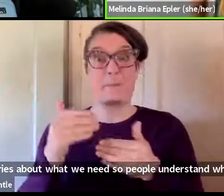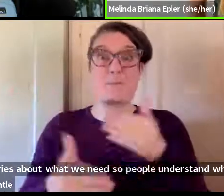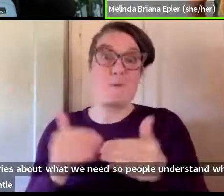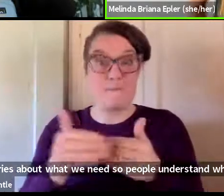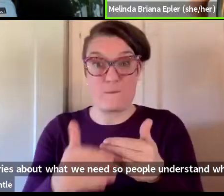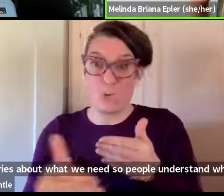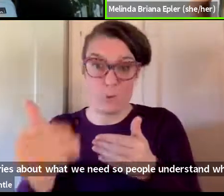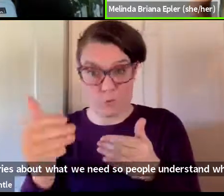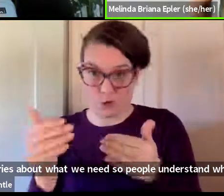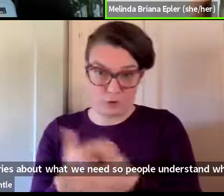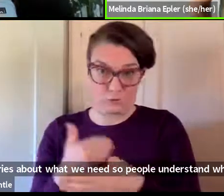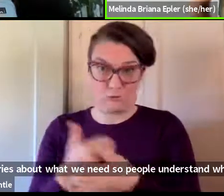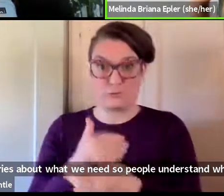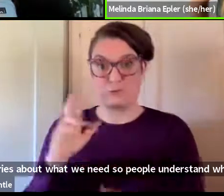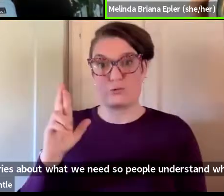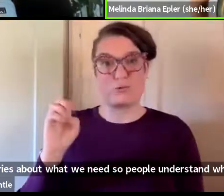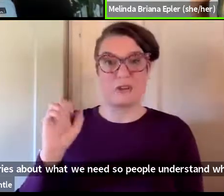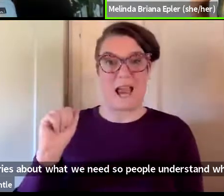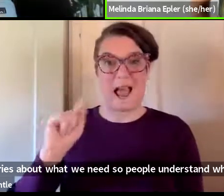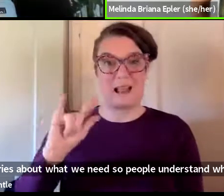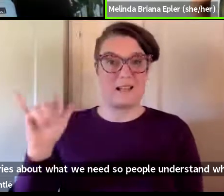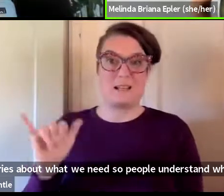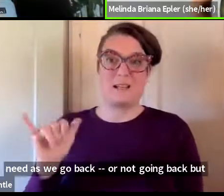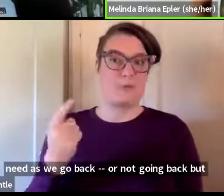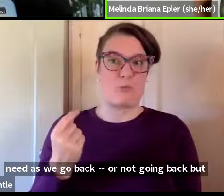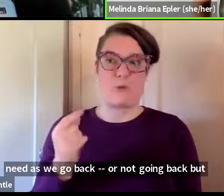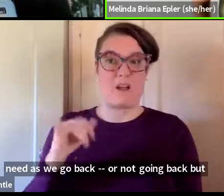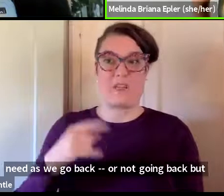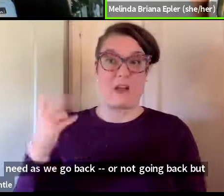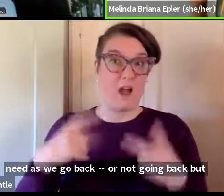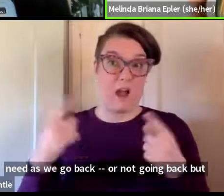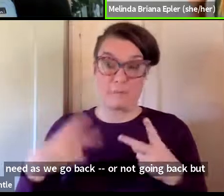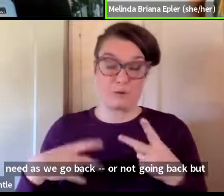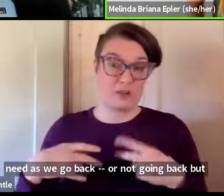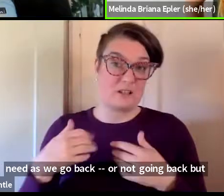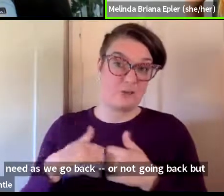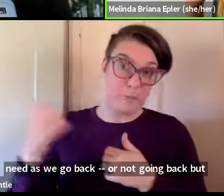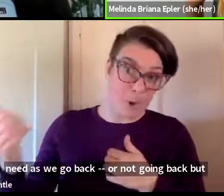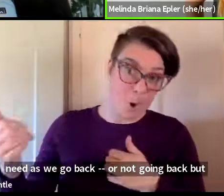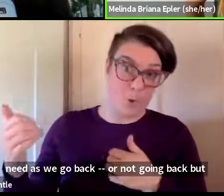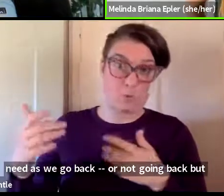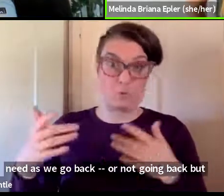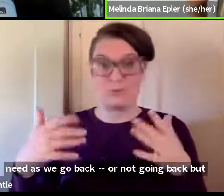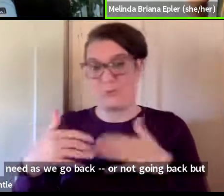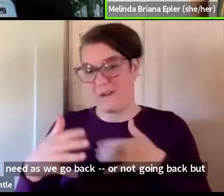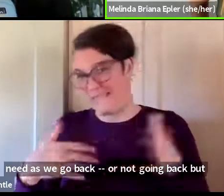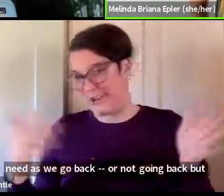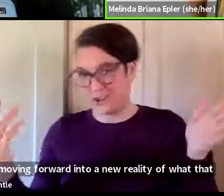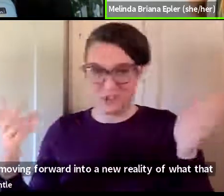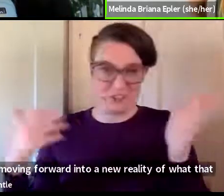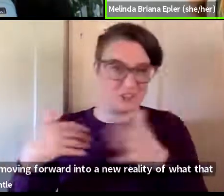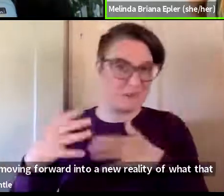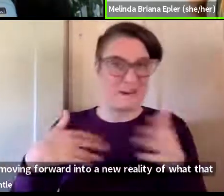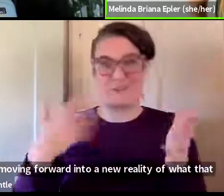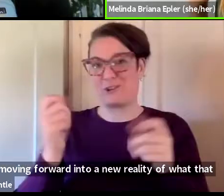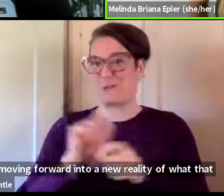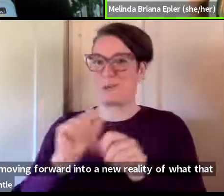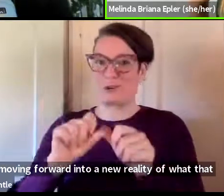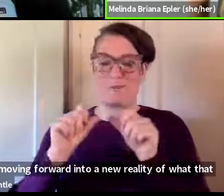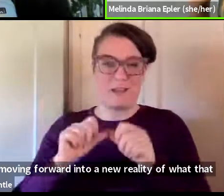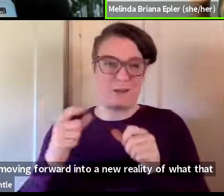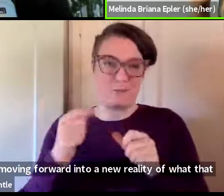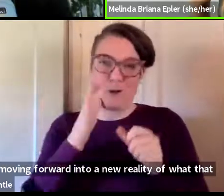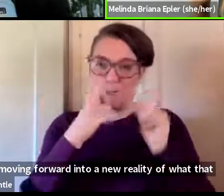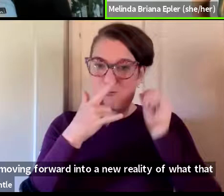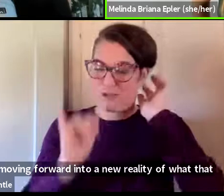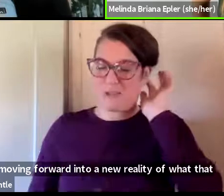right? Of what that hybrid, remote, hybrid, whatever workplace looks like.